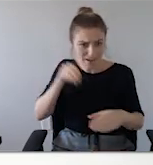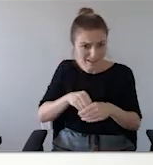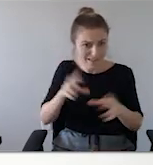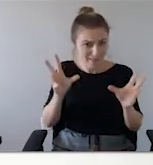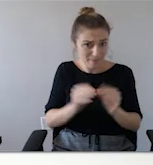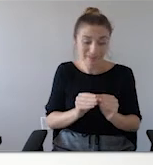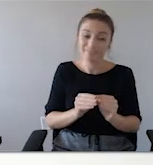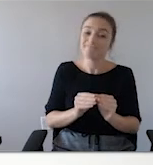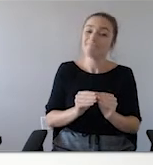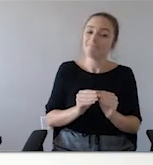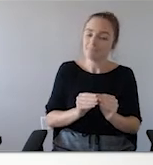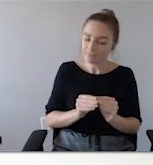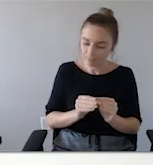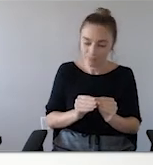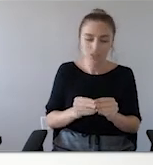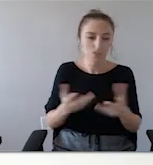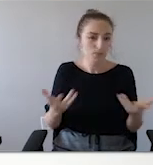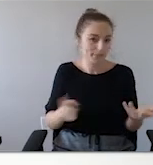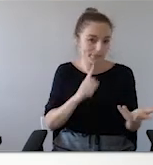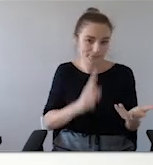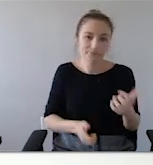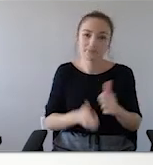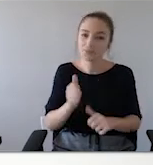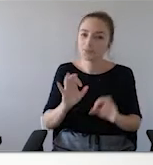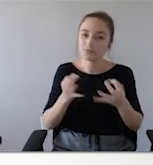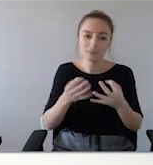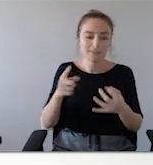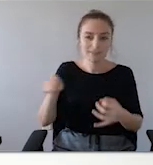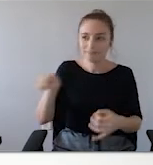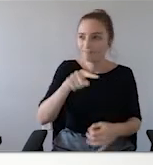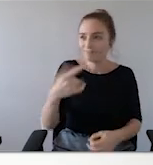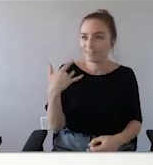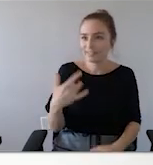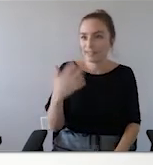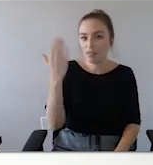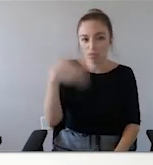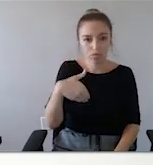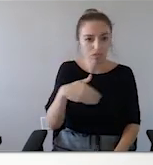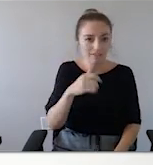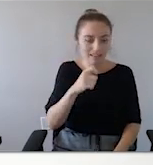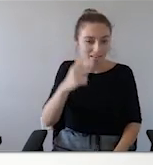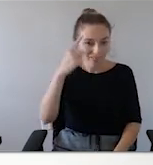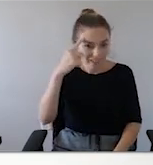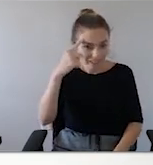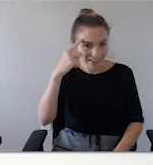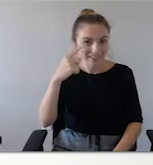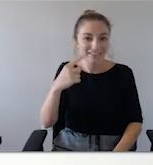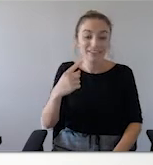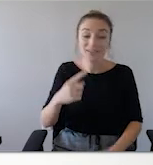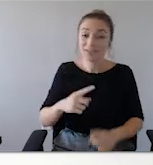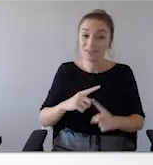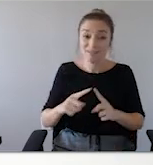think about, and man, they will bring out the silver platter. Okay, well,